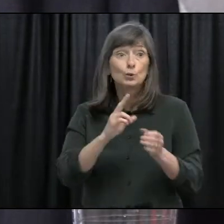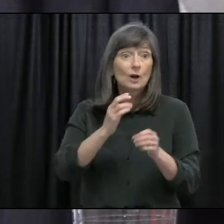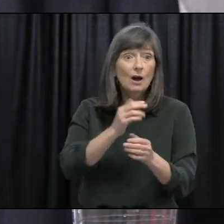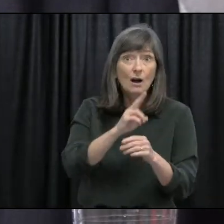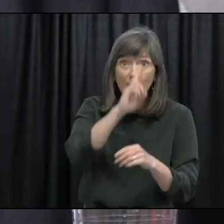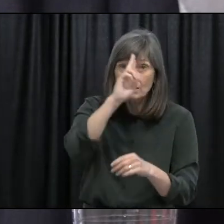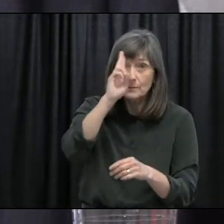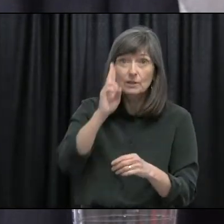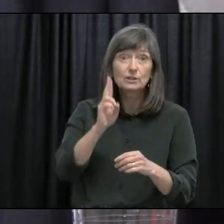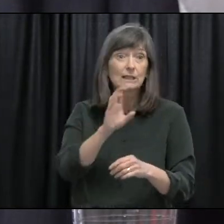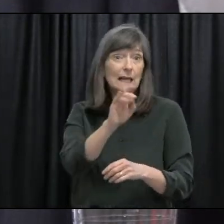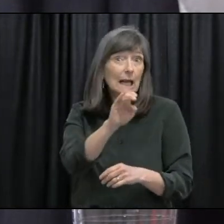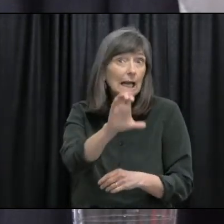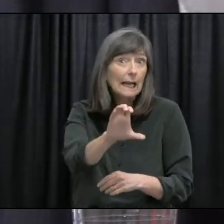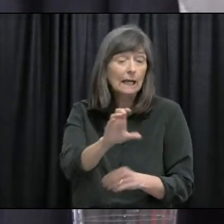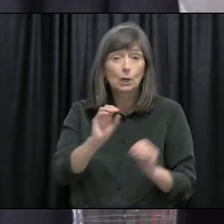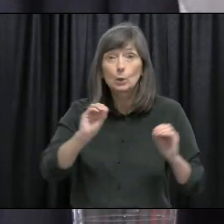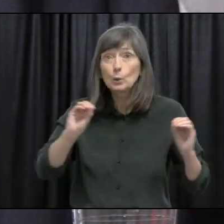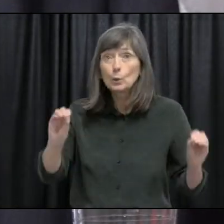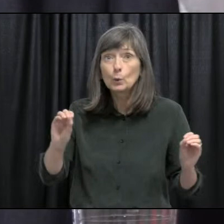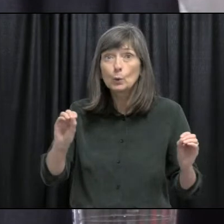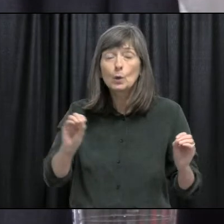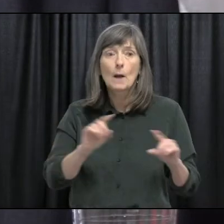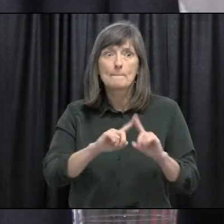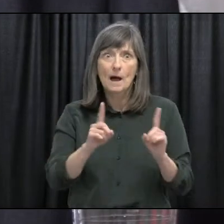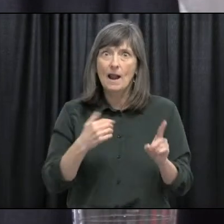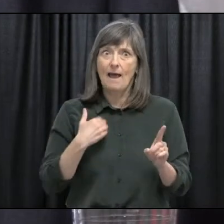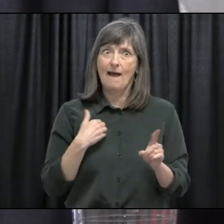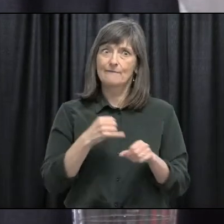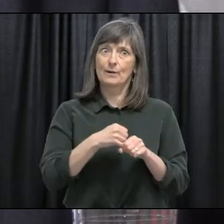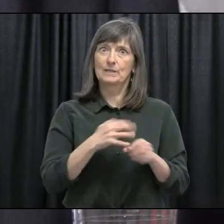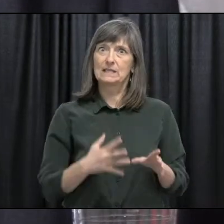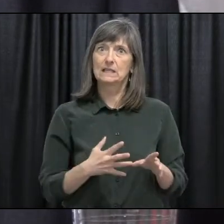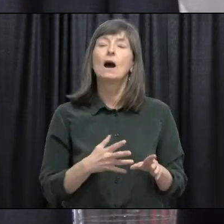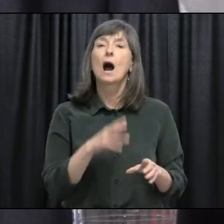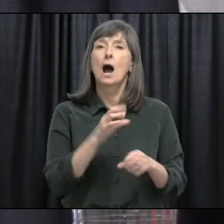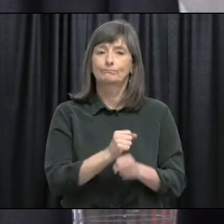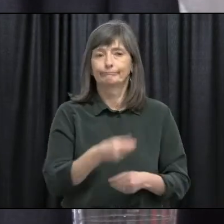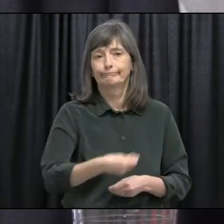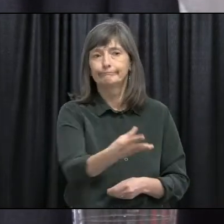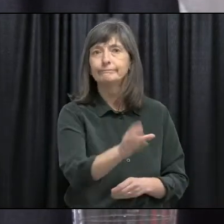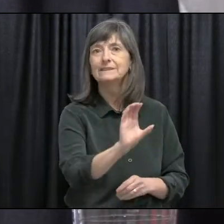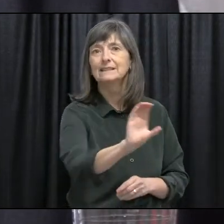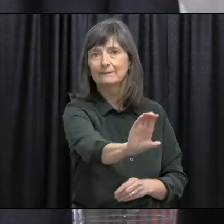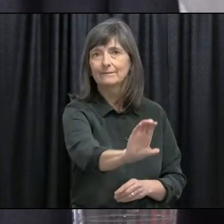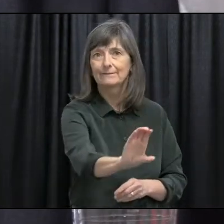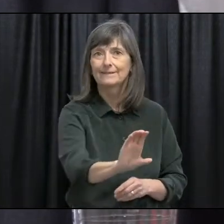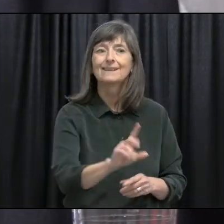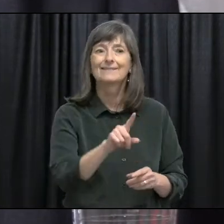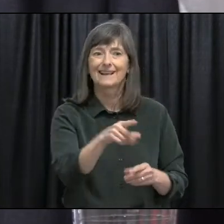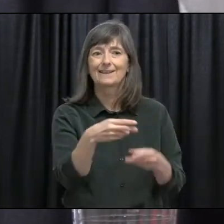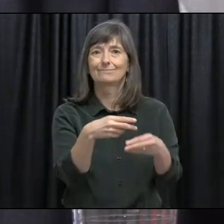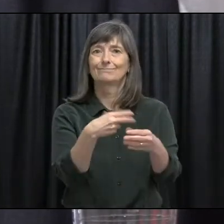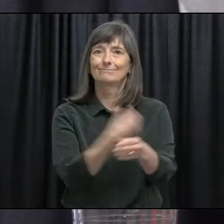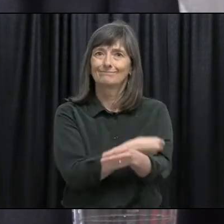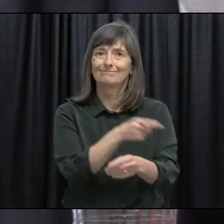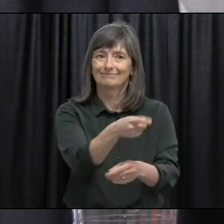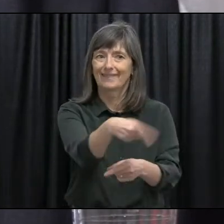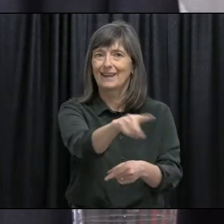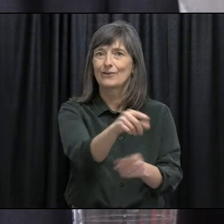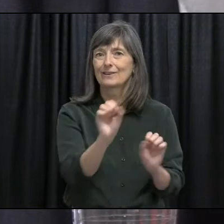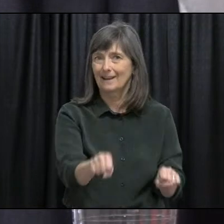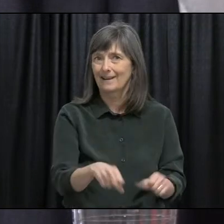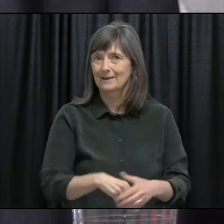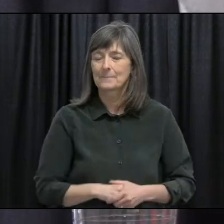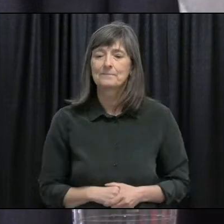really large RHA facility. So at the moment, we don't foresee any